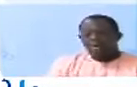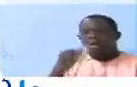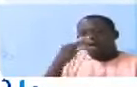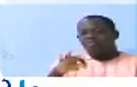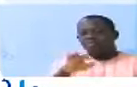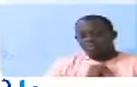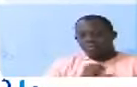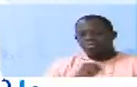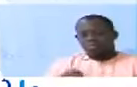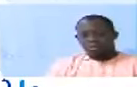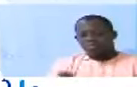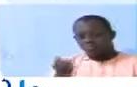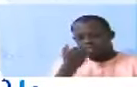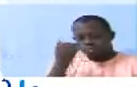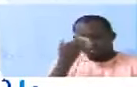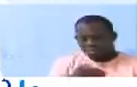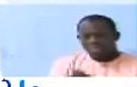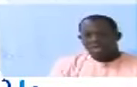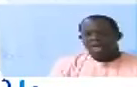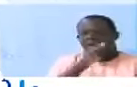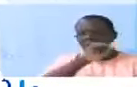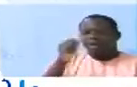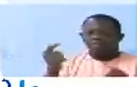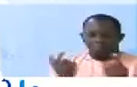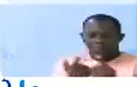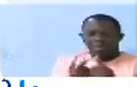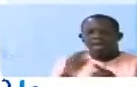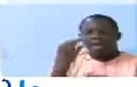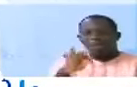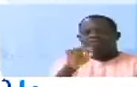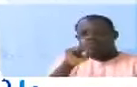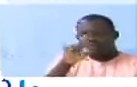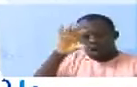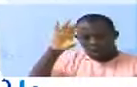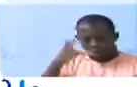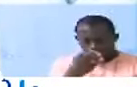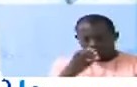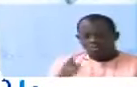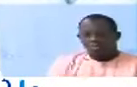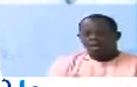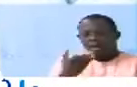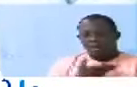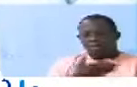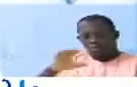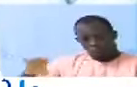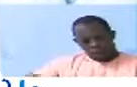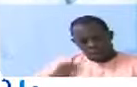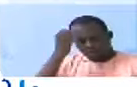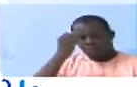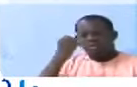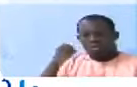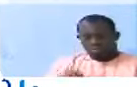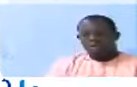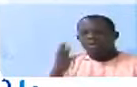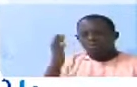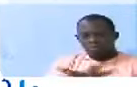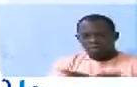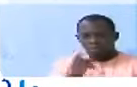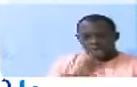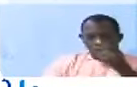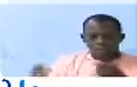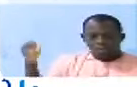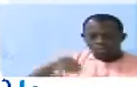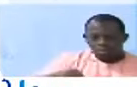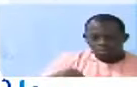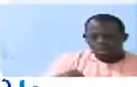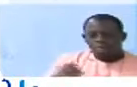and the Kabunkas will eat everything. If you are able to just get one handful before you return your hand into